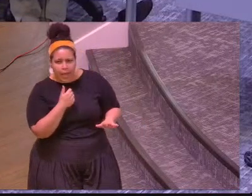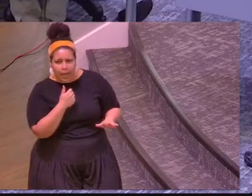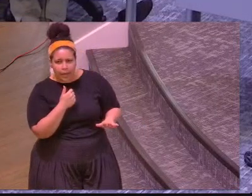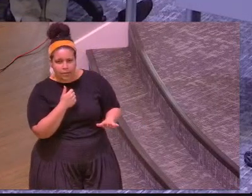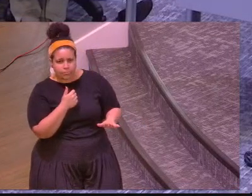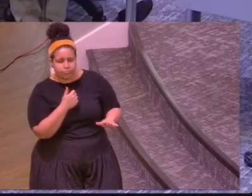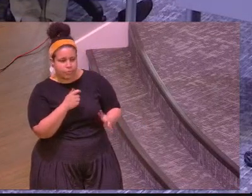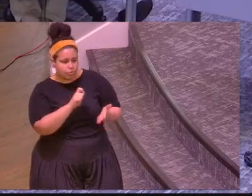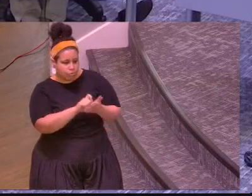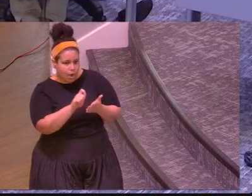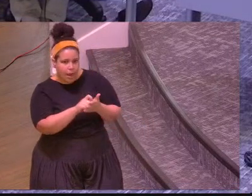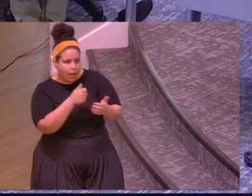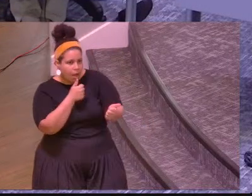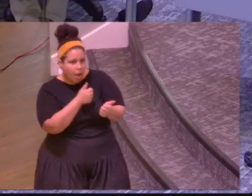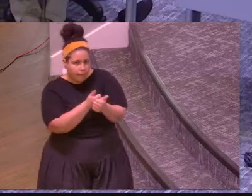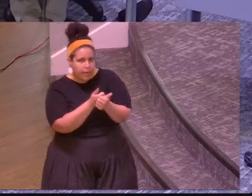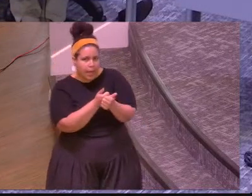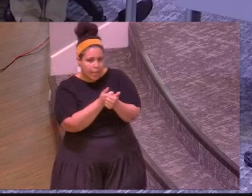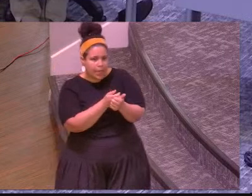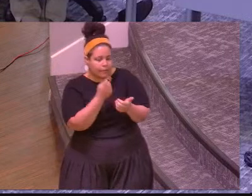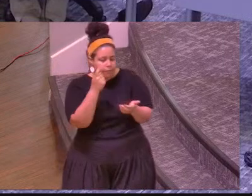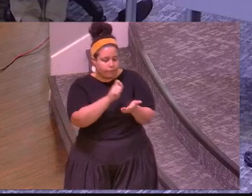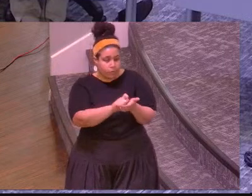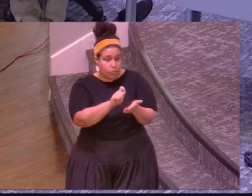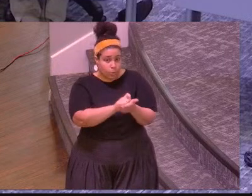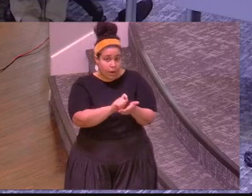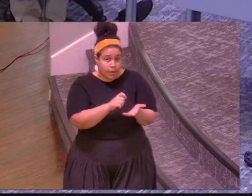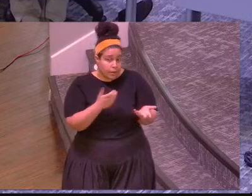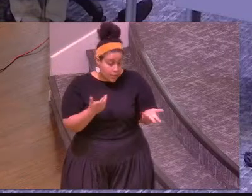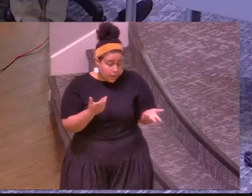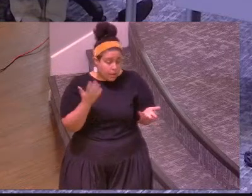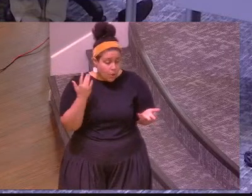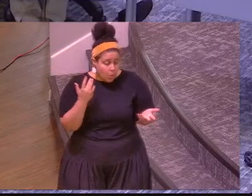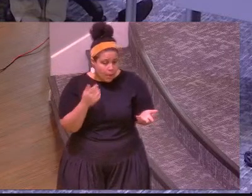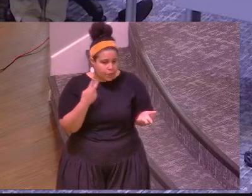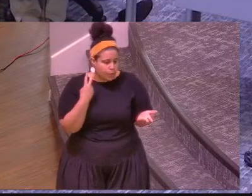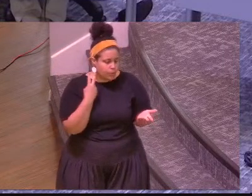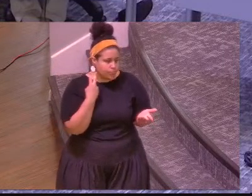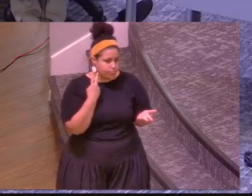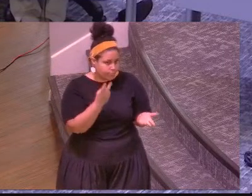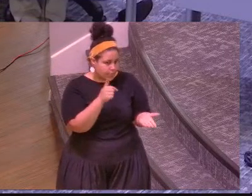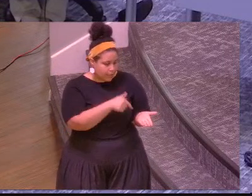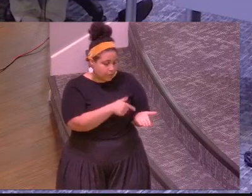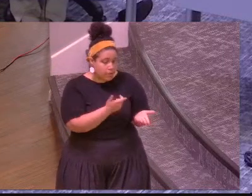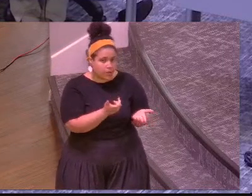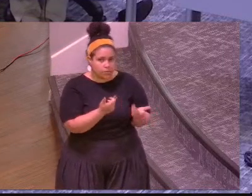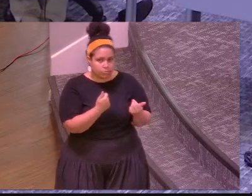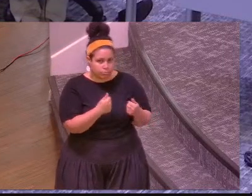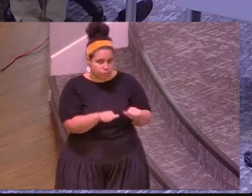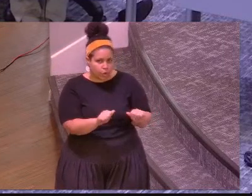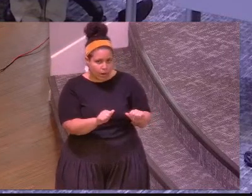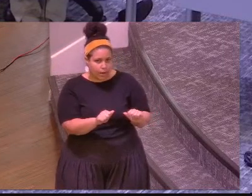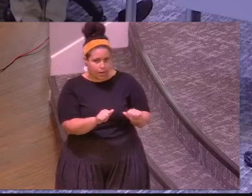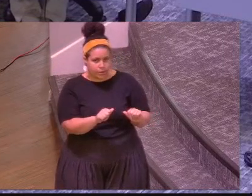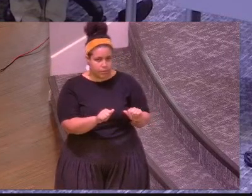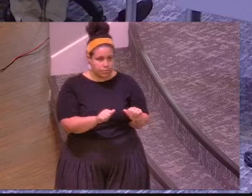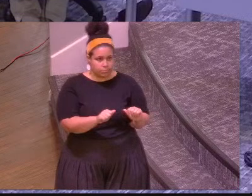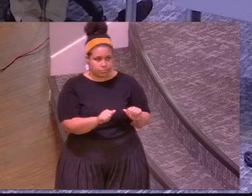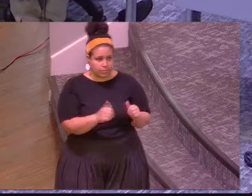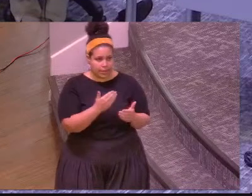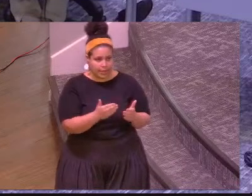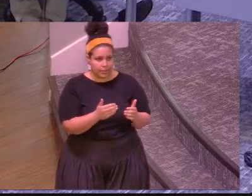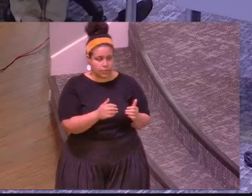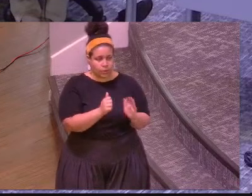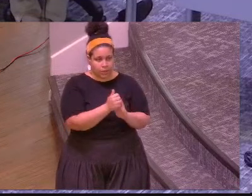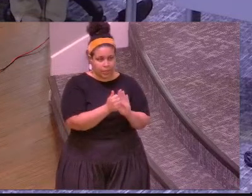in writing, and that way, you may see here, like we're sort of trying some things with the agenda. And one of